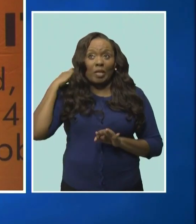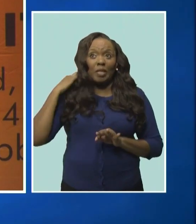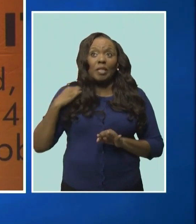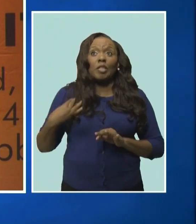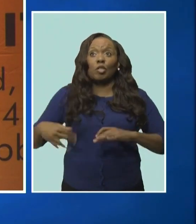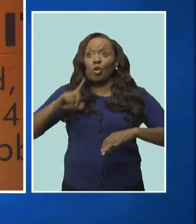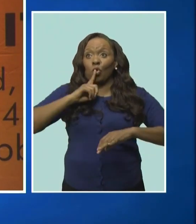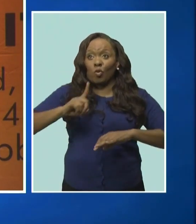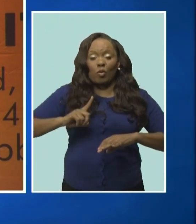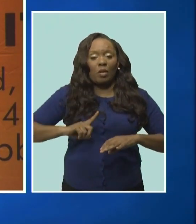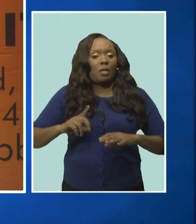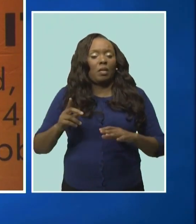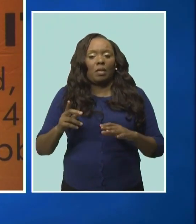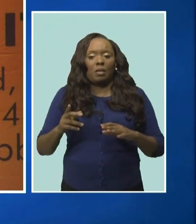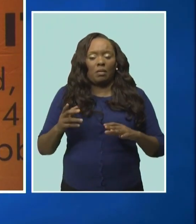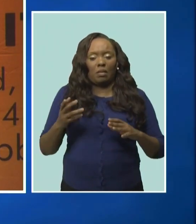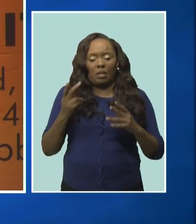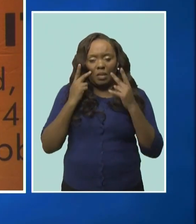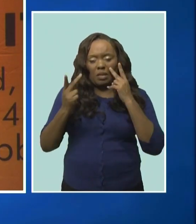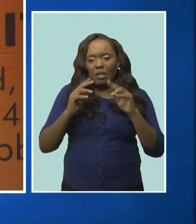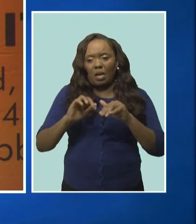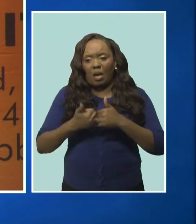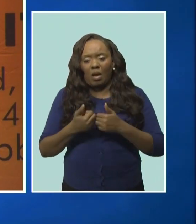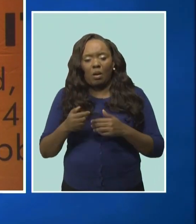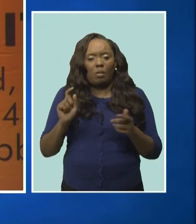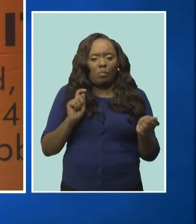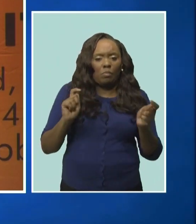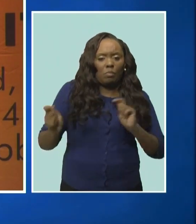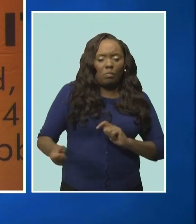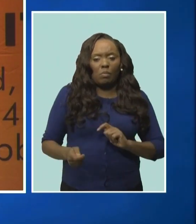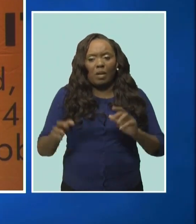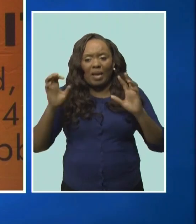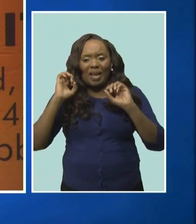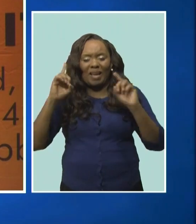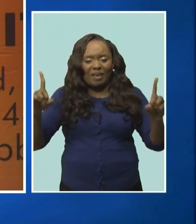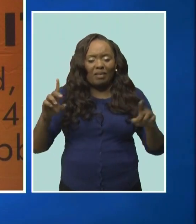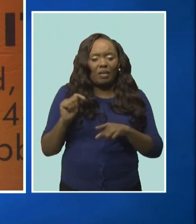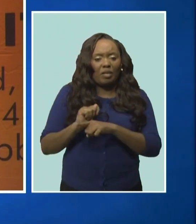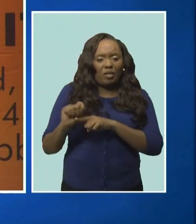to meet the changing developmental, educational, and training needs of our students.